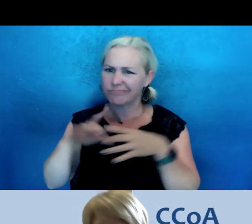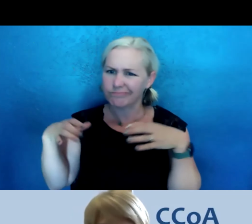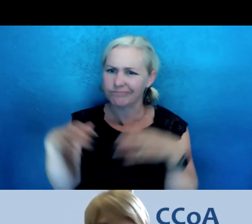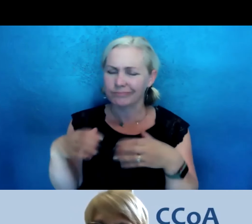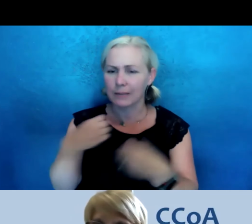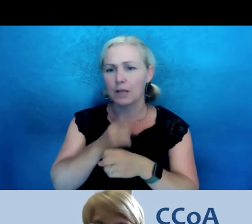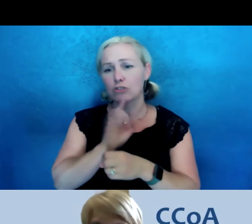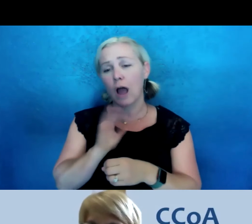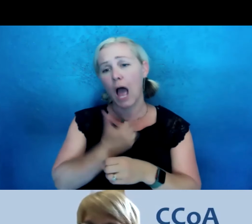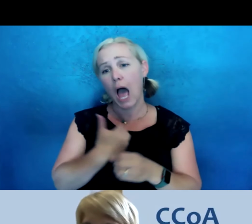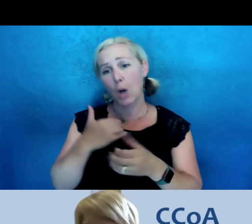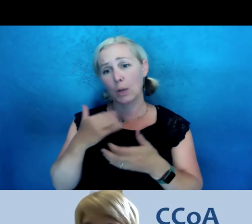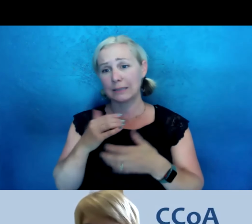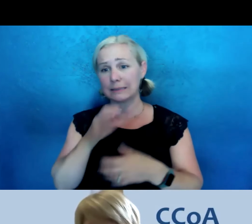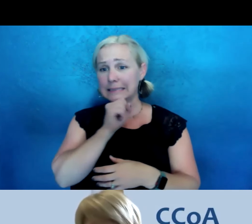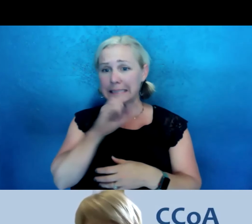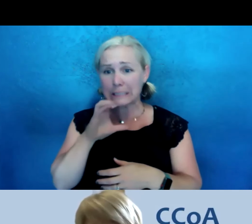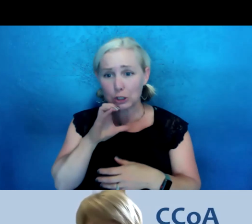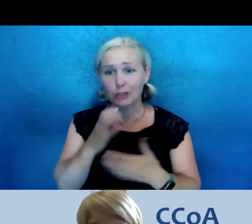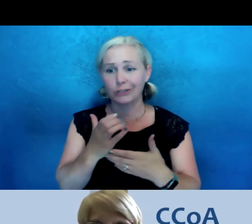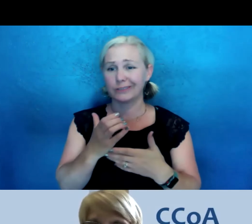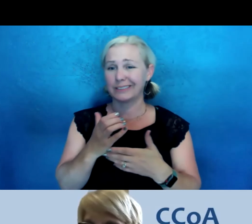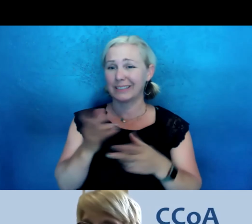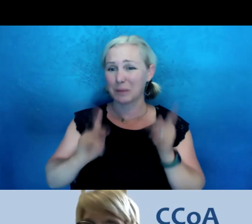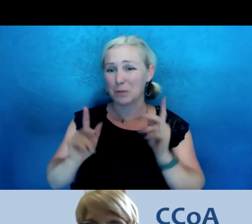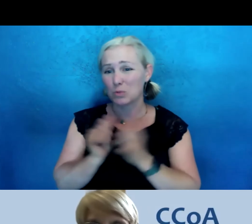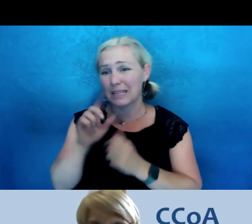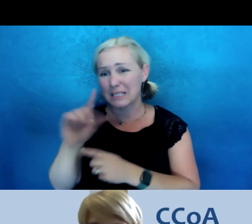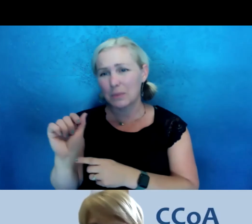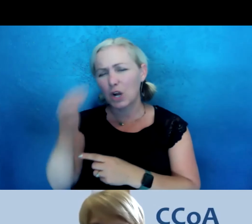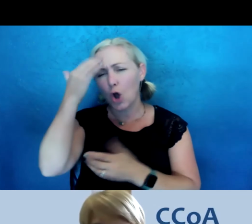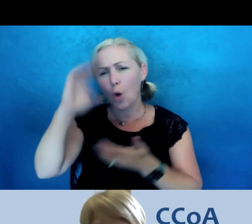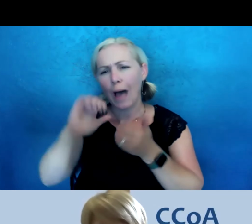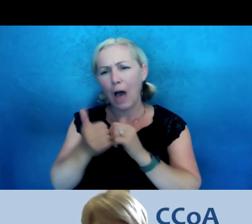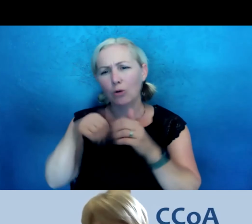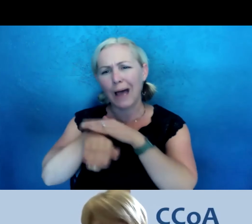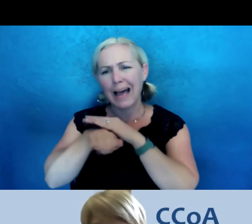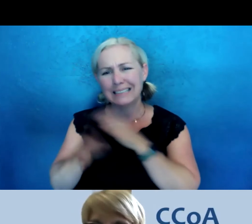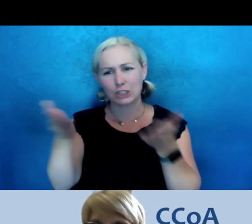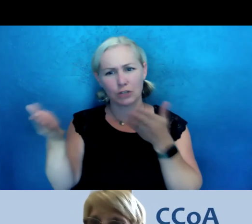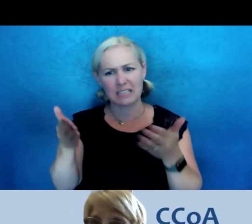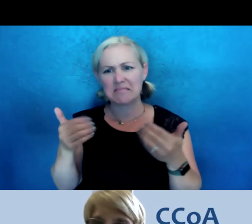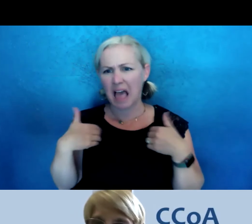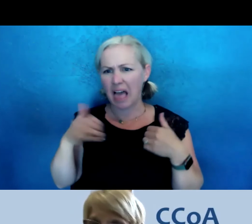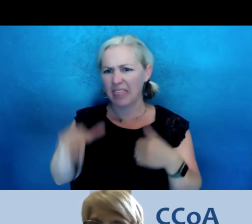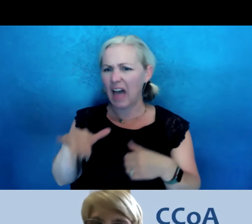persons with disabilities know how to access services. We've had a no wrong door model for many years, and I can tell you that